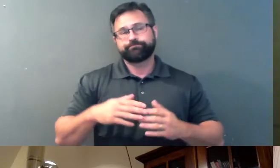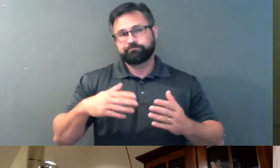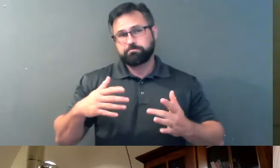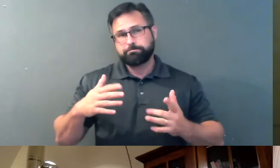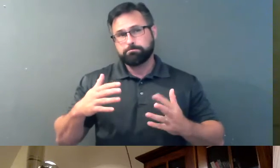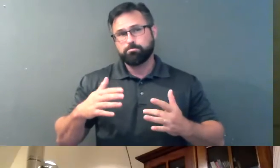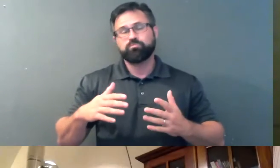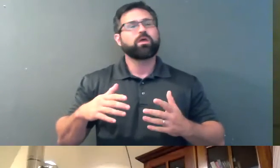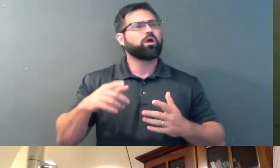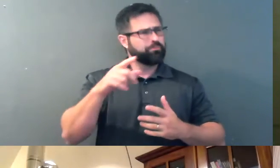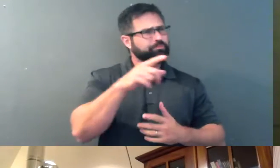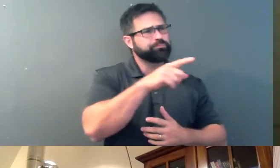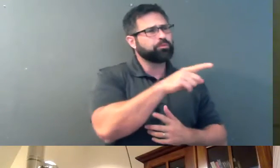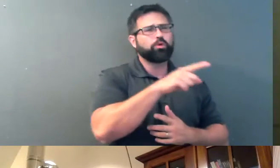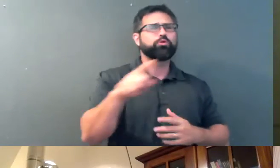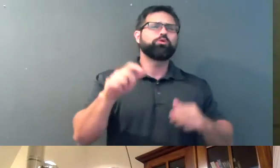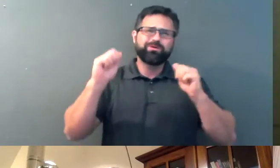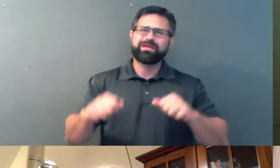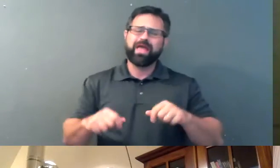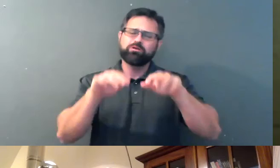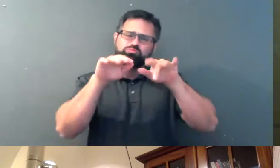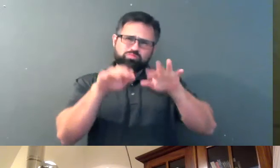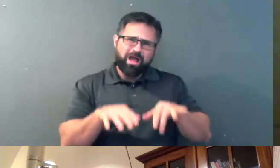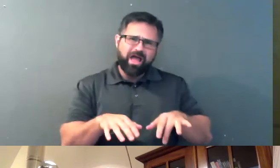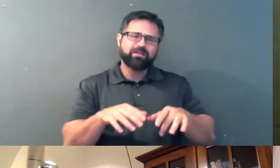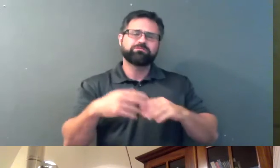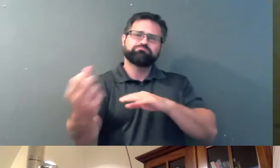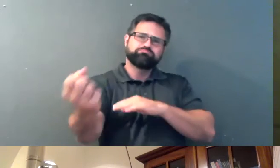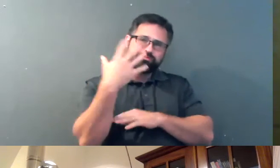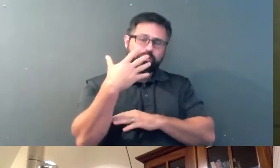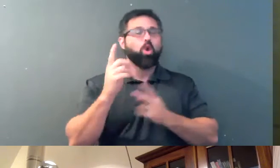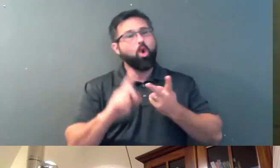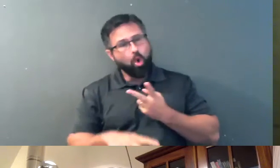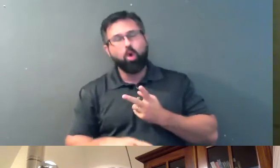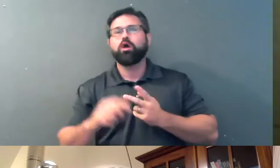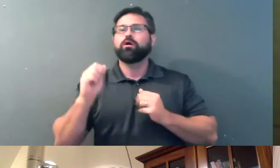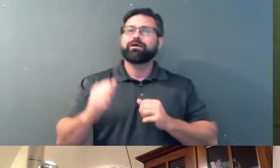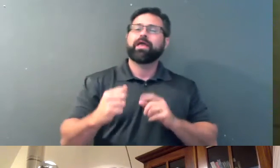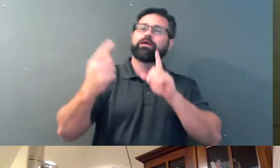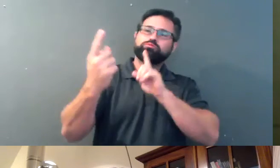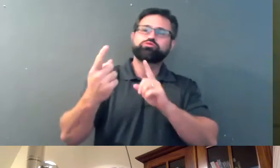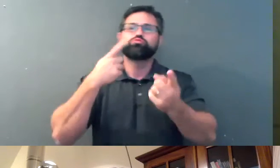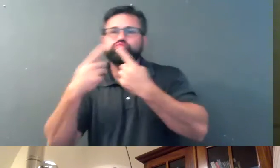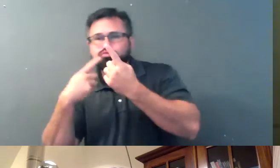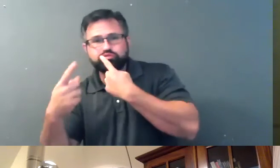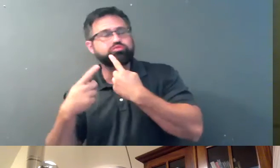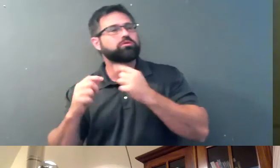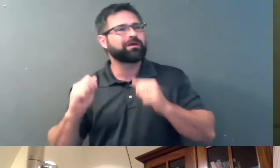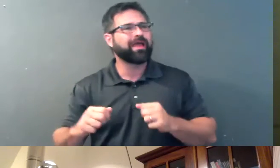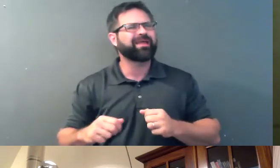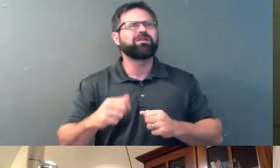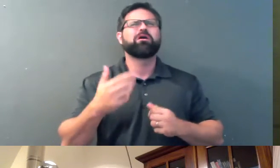written submissions as well as individual communications under the optional